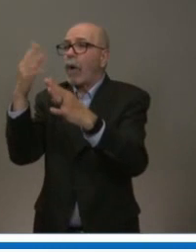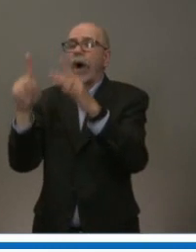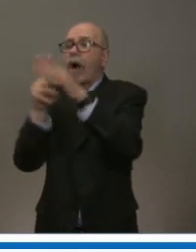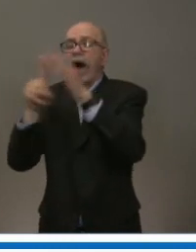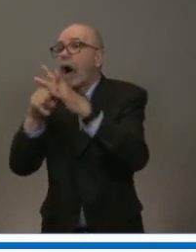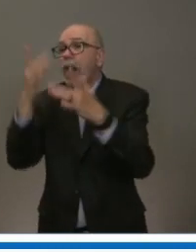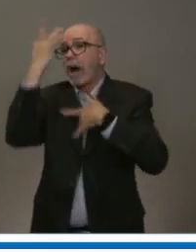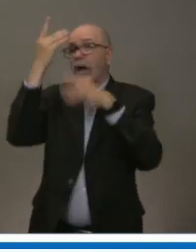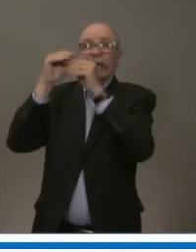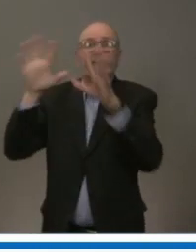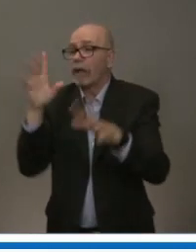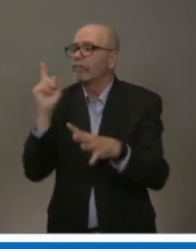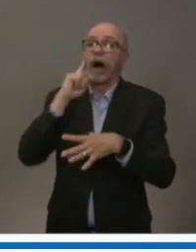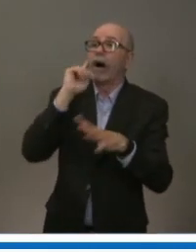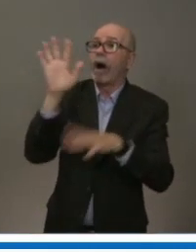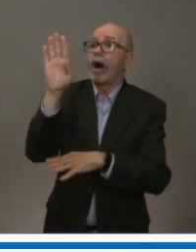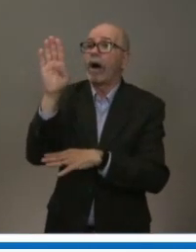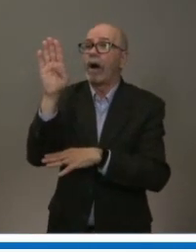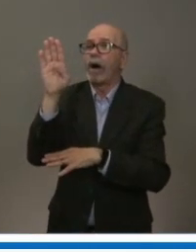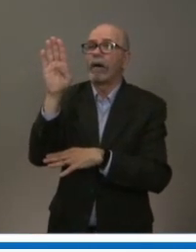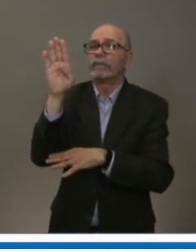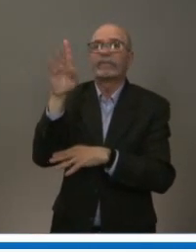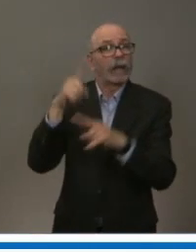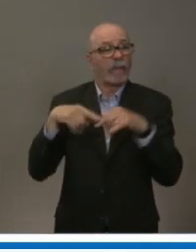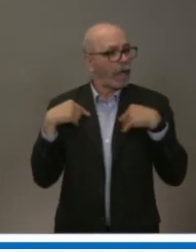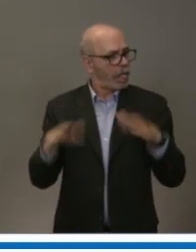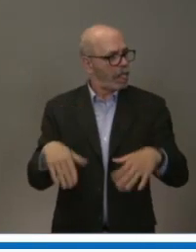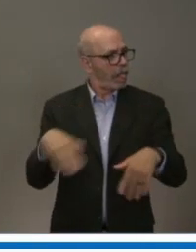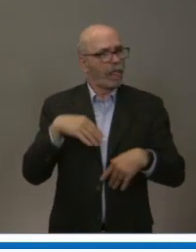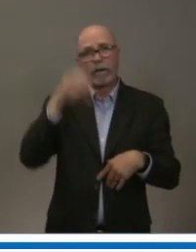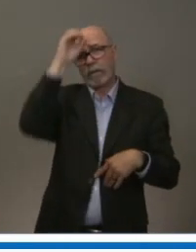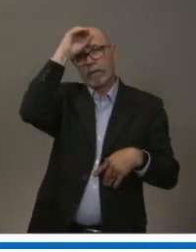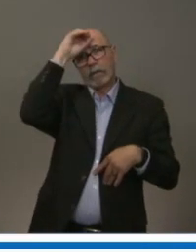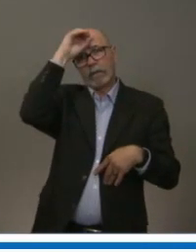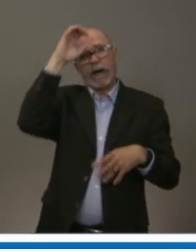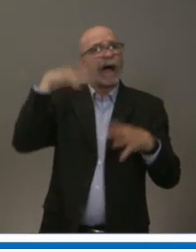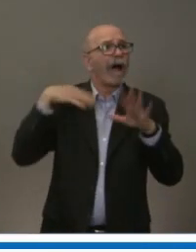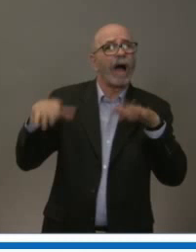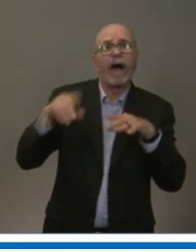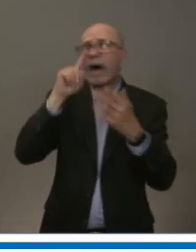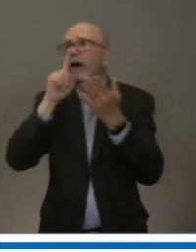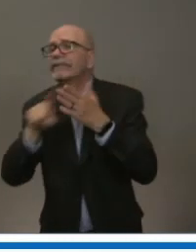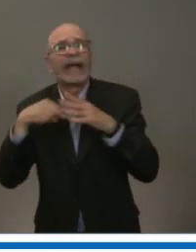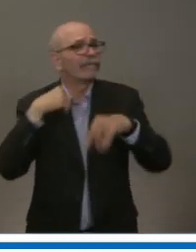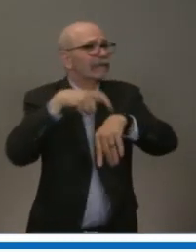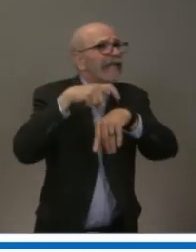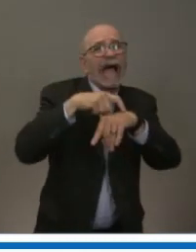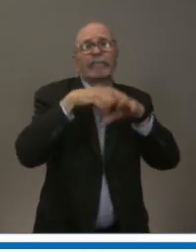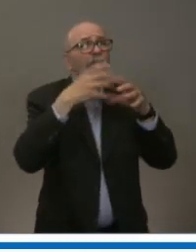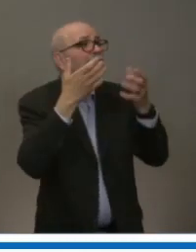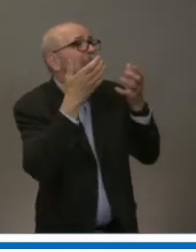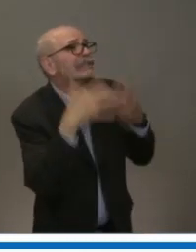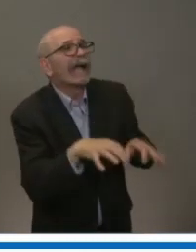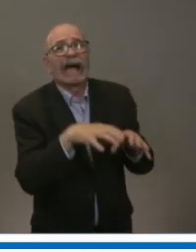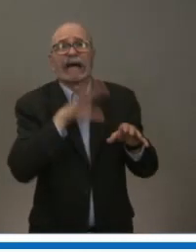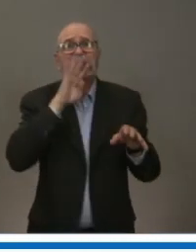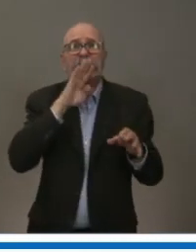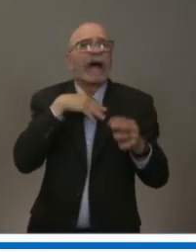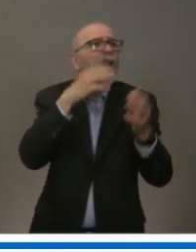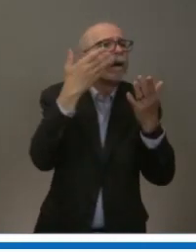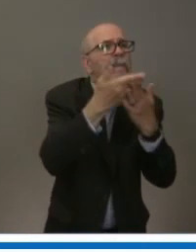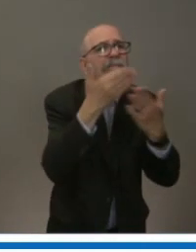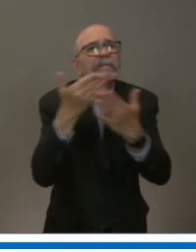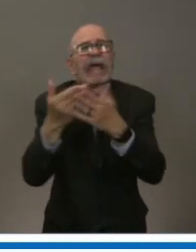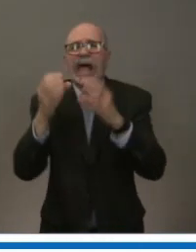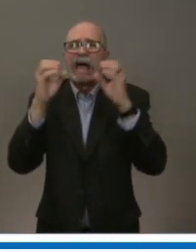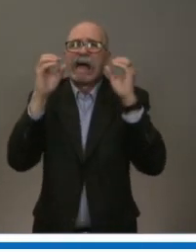have not had a chance to do the work within public health to follow up a case or to validate and investigate a case or even a death to make